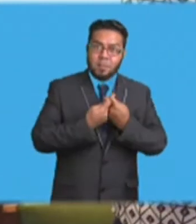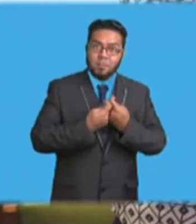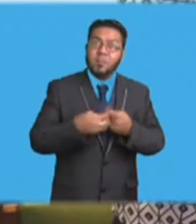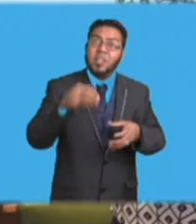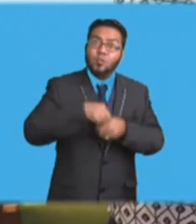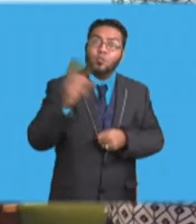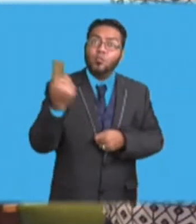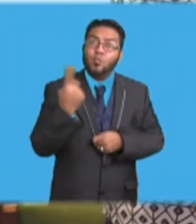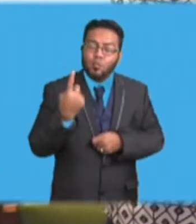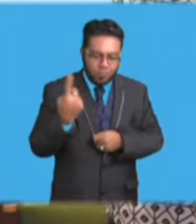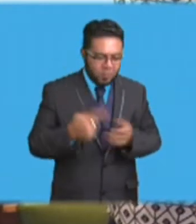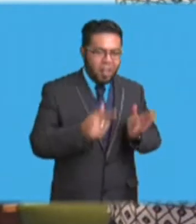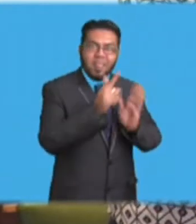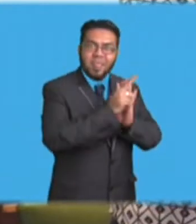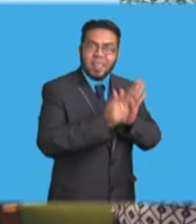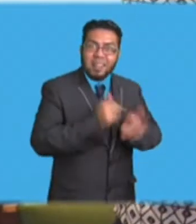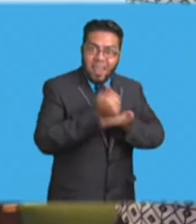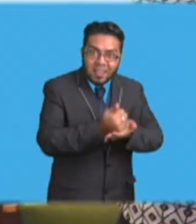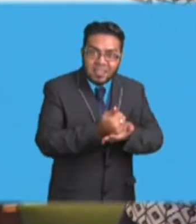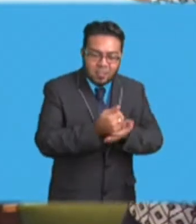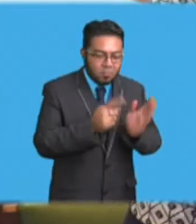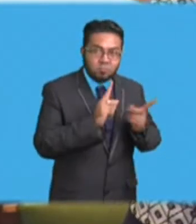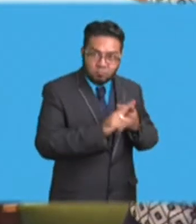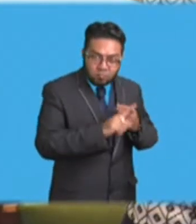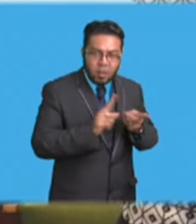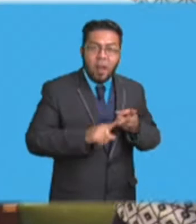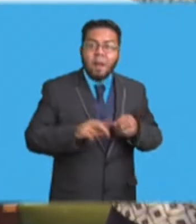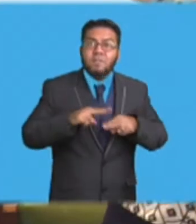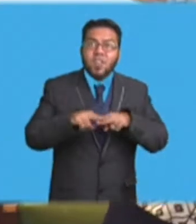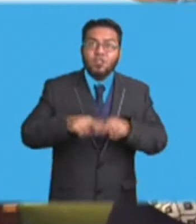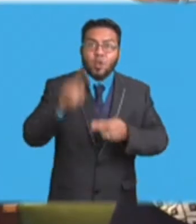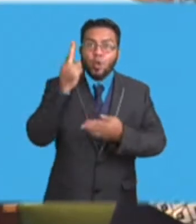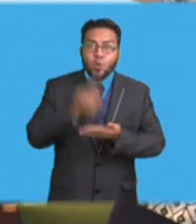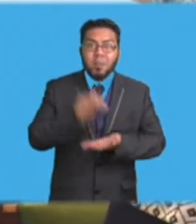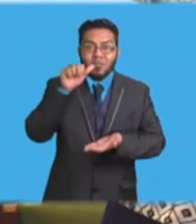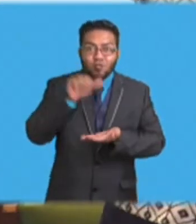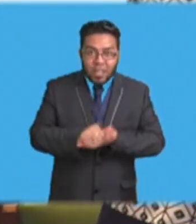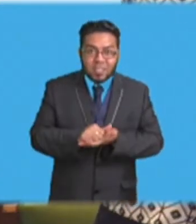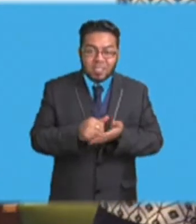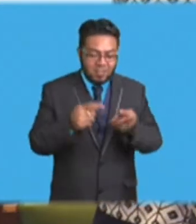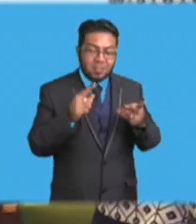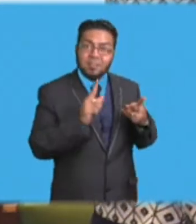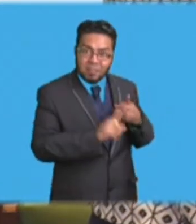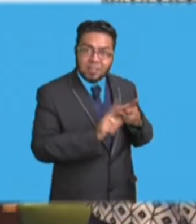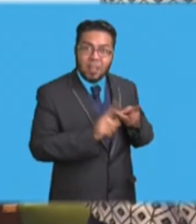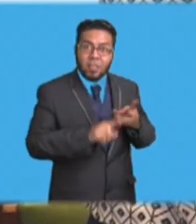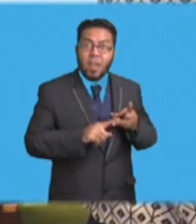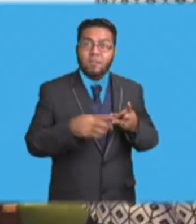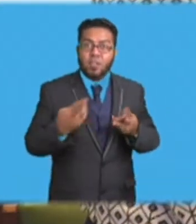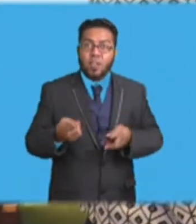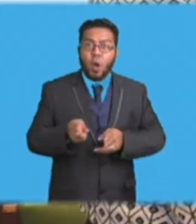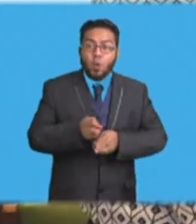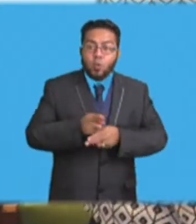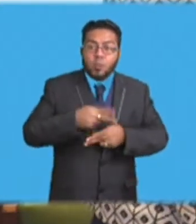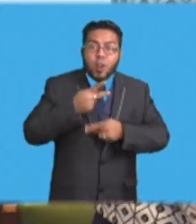Commission, the Fiji Human Rights and Anti-Discrimination Commission. There's also the